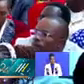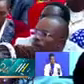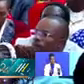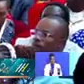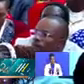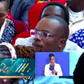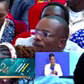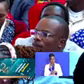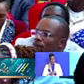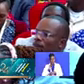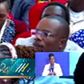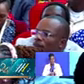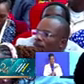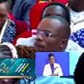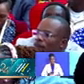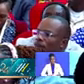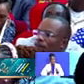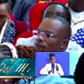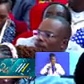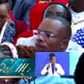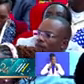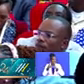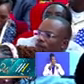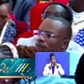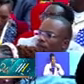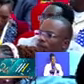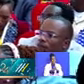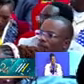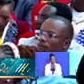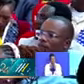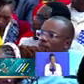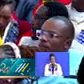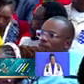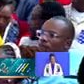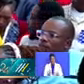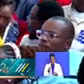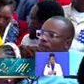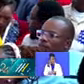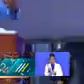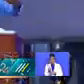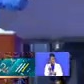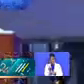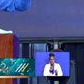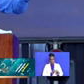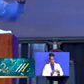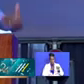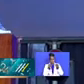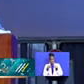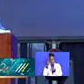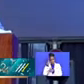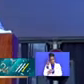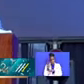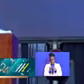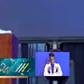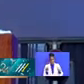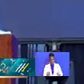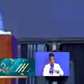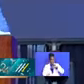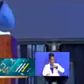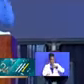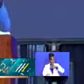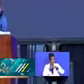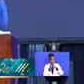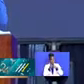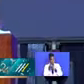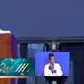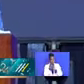introduction of our Christian Journey begin with alar because you come for the altar call so that